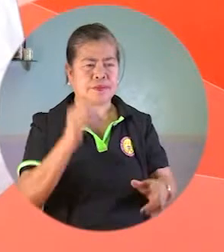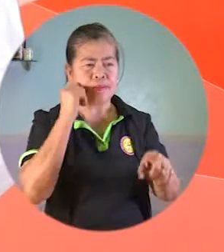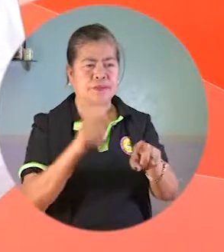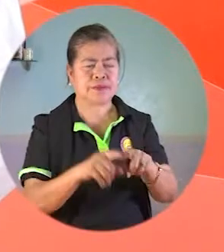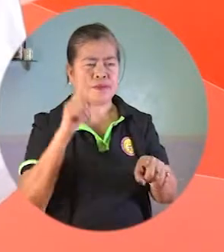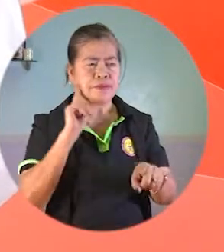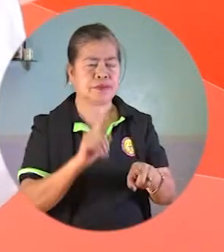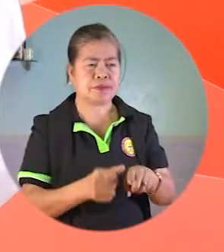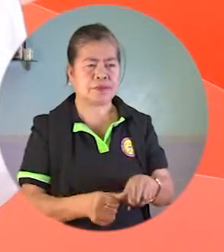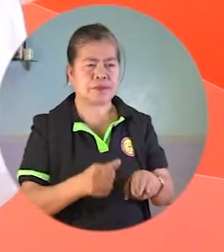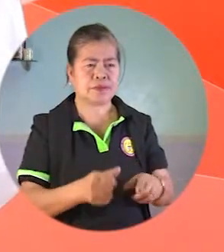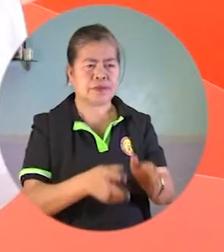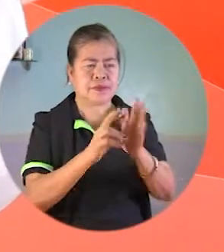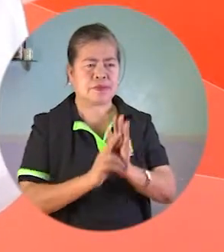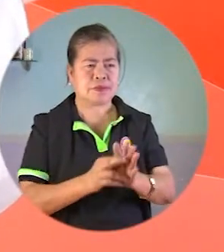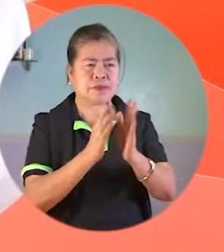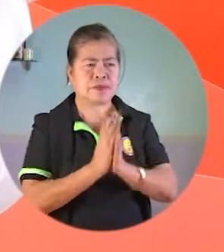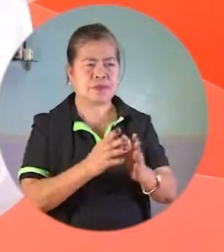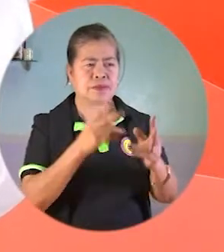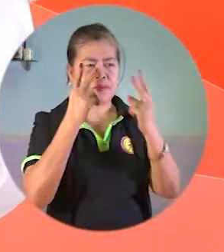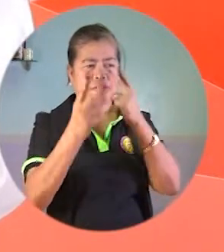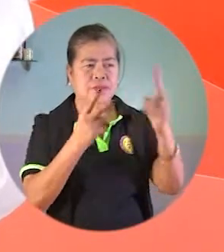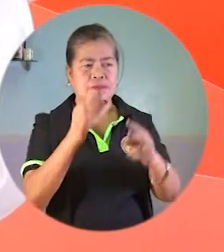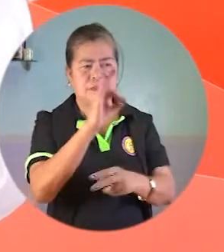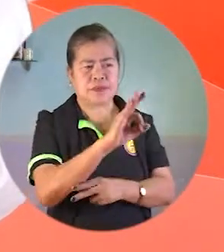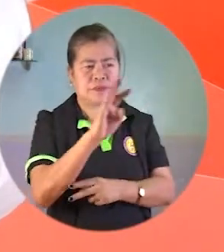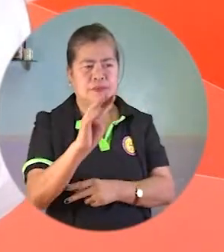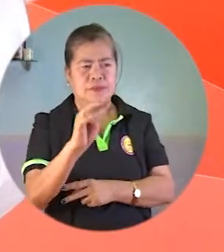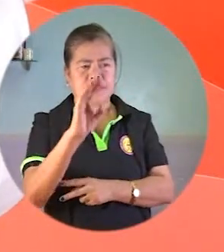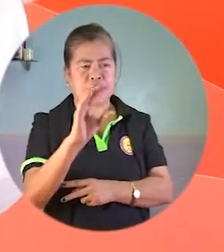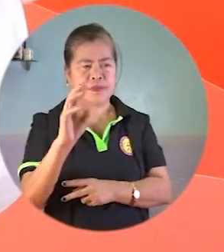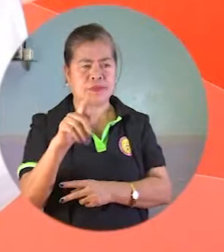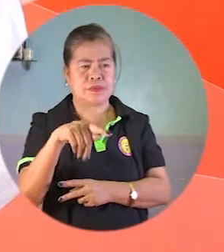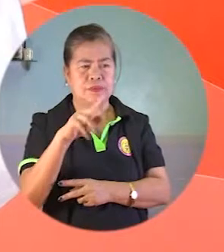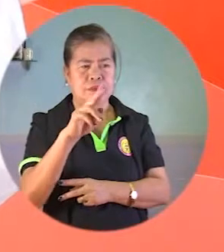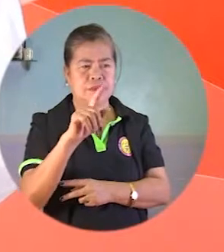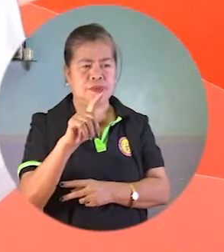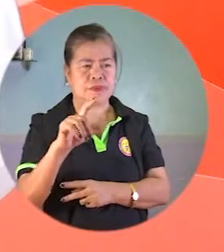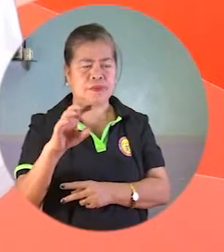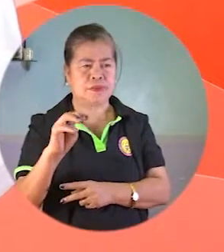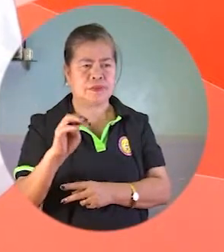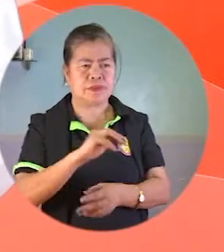Sisters and brothers, if you want to request for prayers, message us at